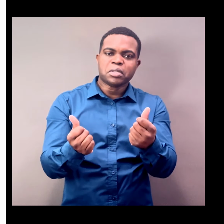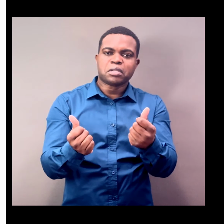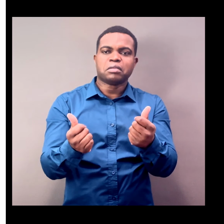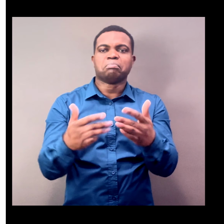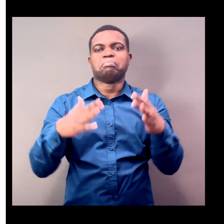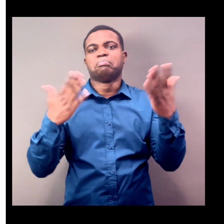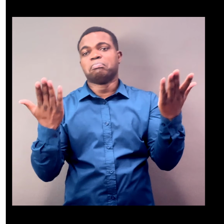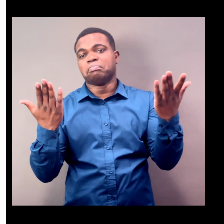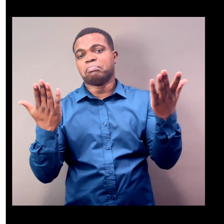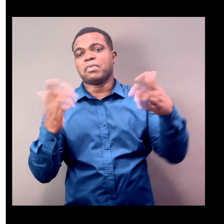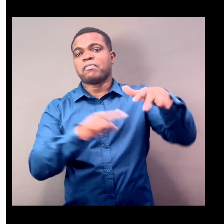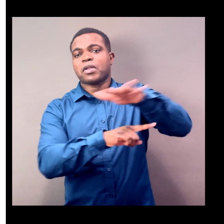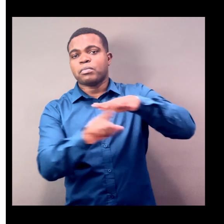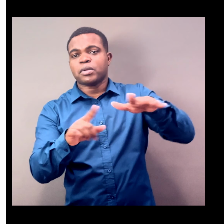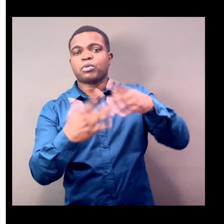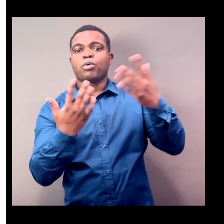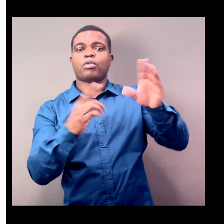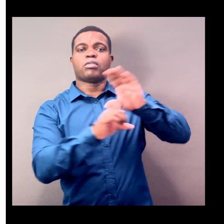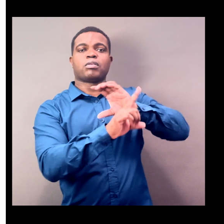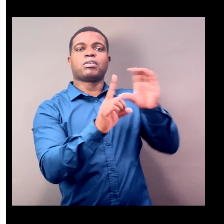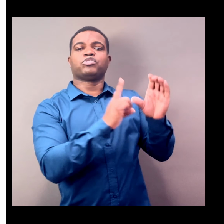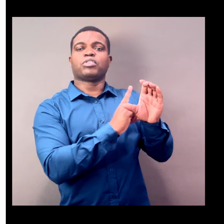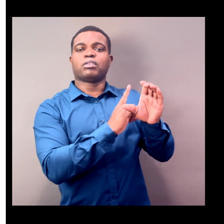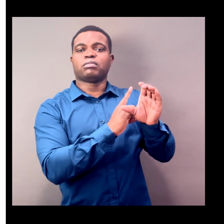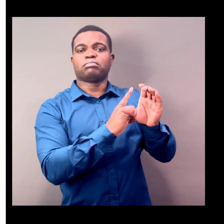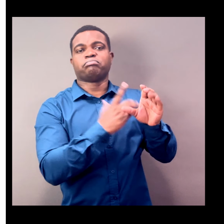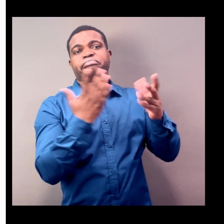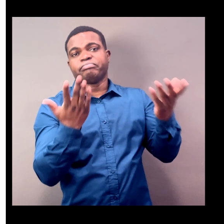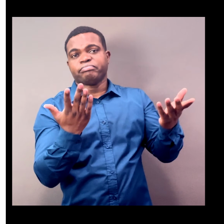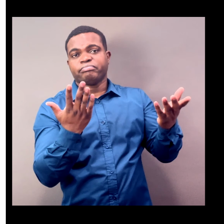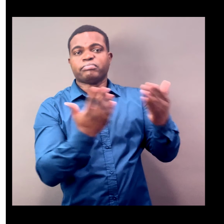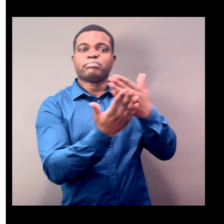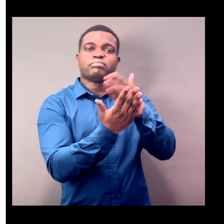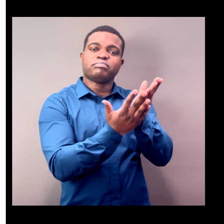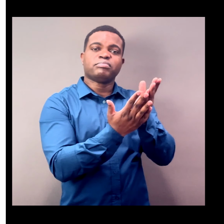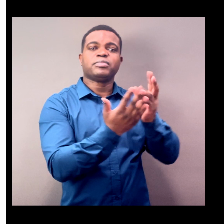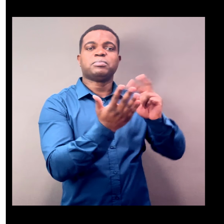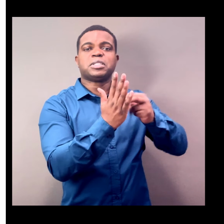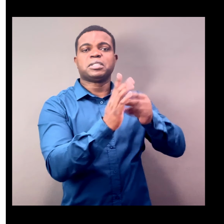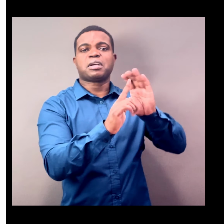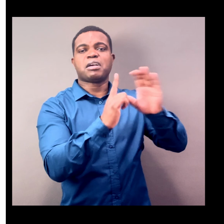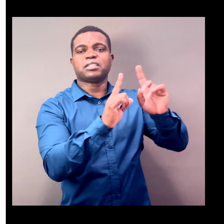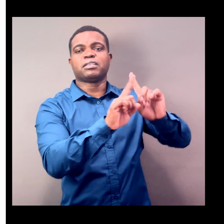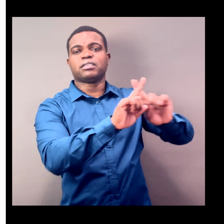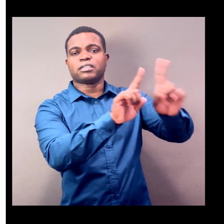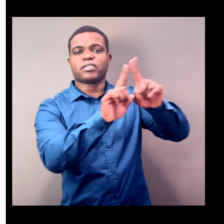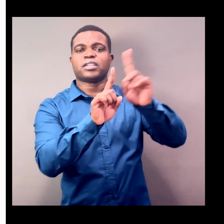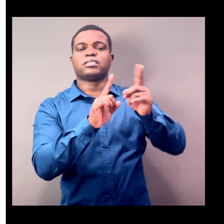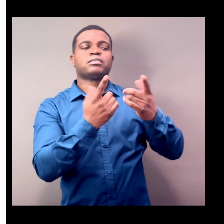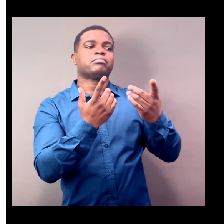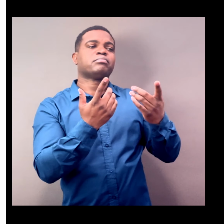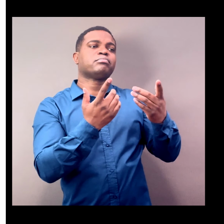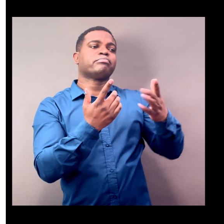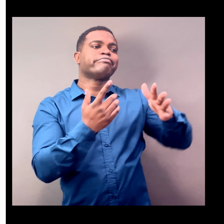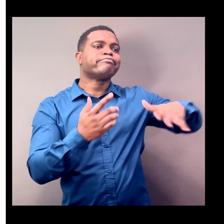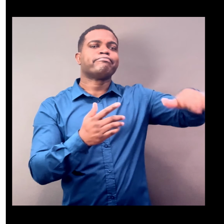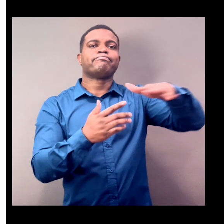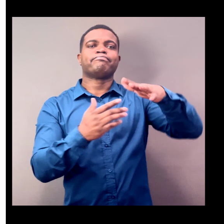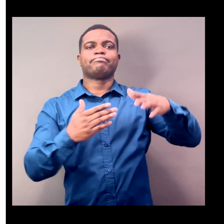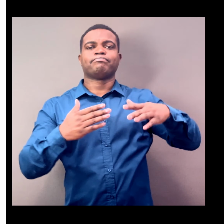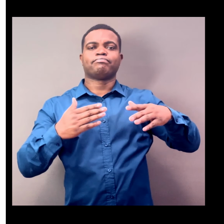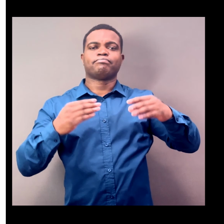could decide to focus on economic dimension, it could be cultural dimension, which is focusing on